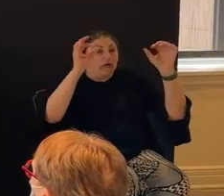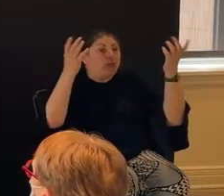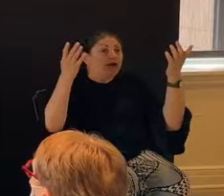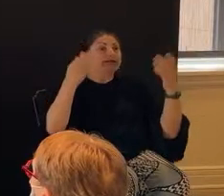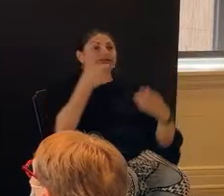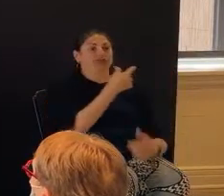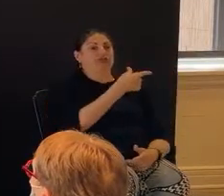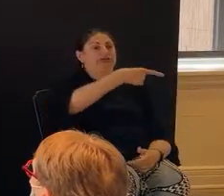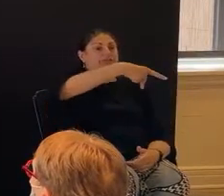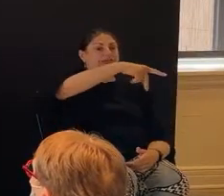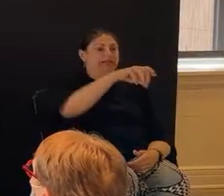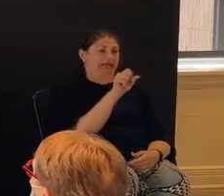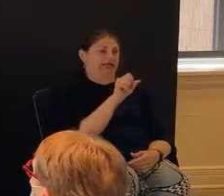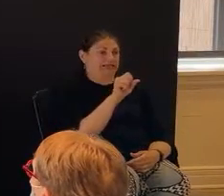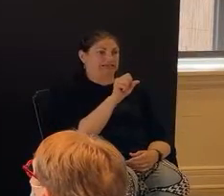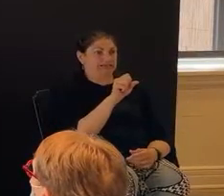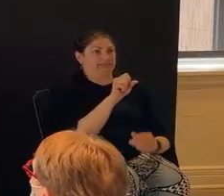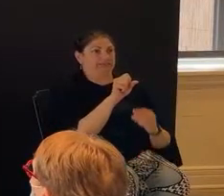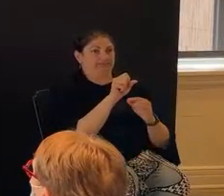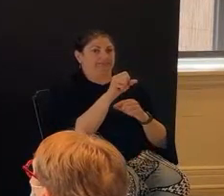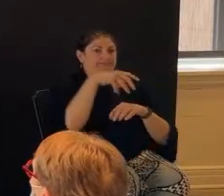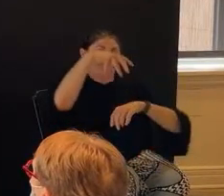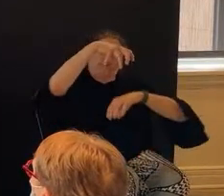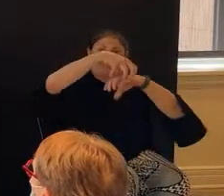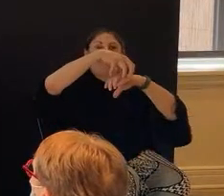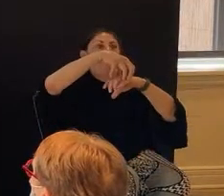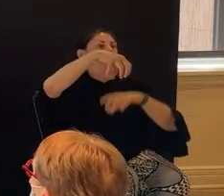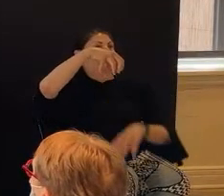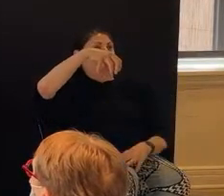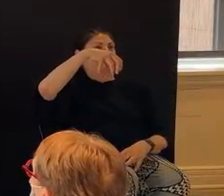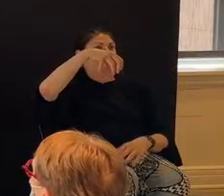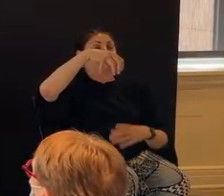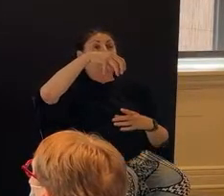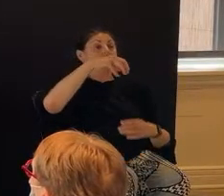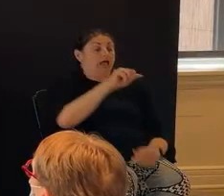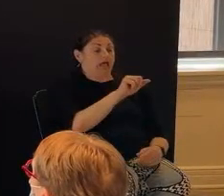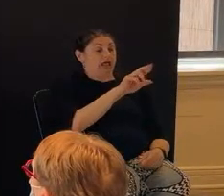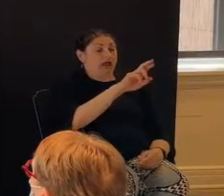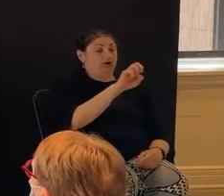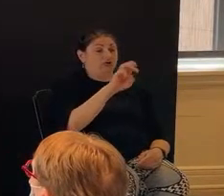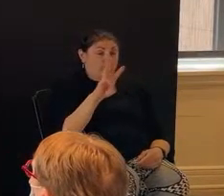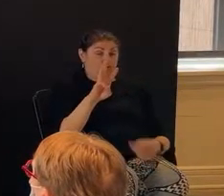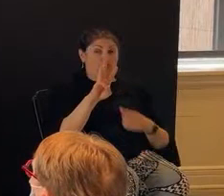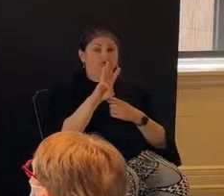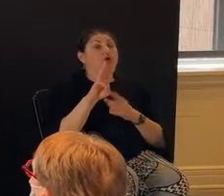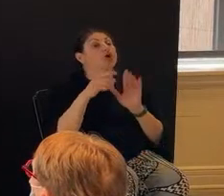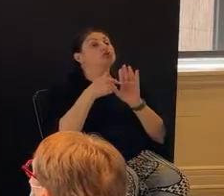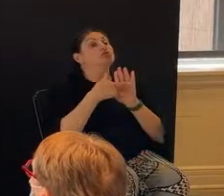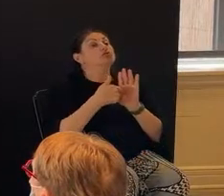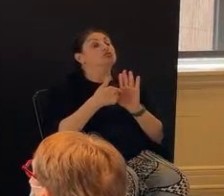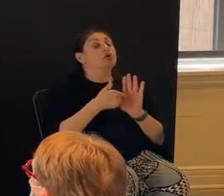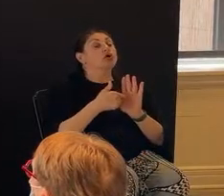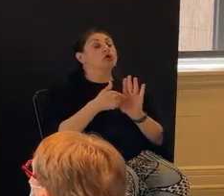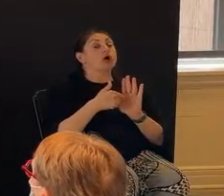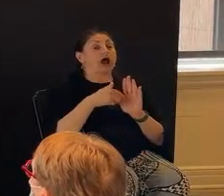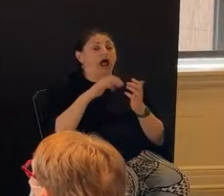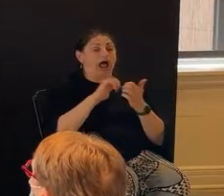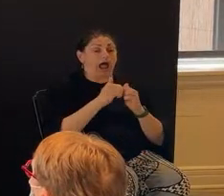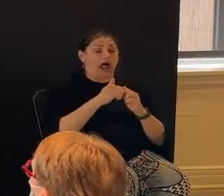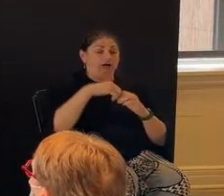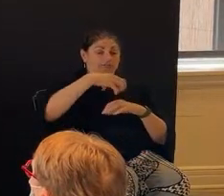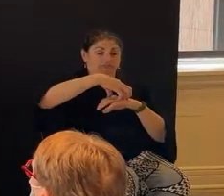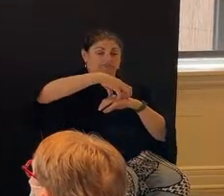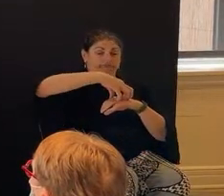GPS station. And the arrows show the direction in which that station moves, and they're